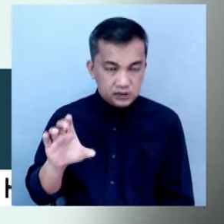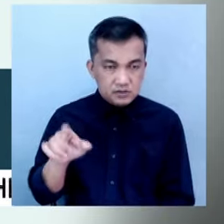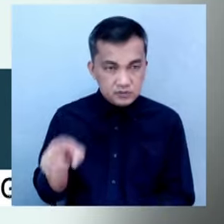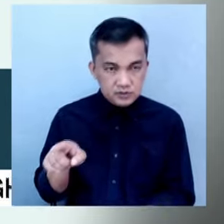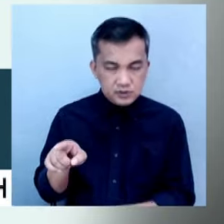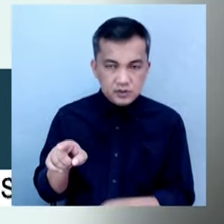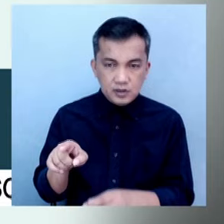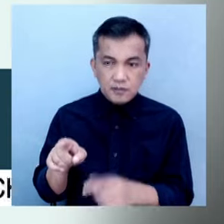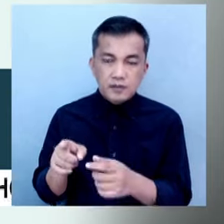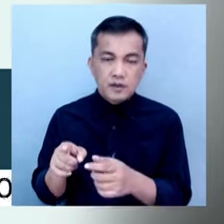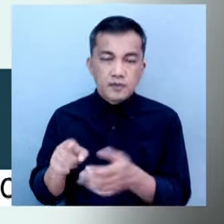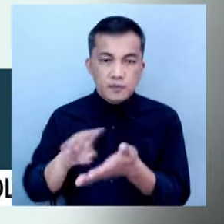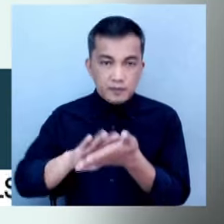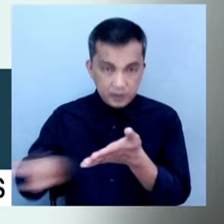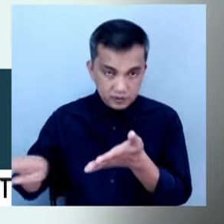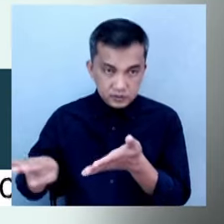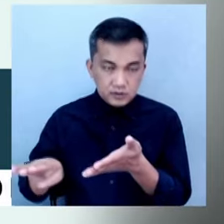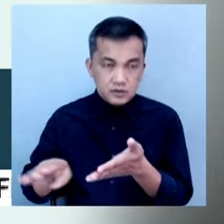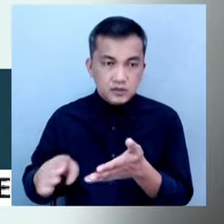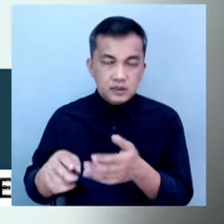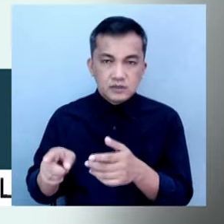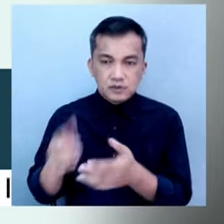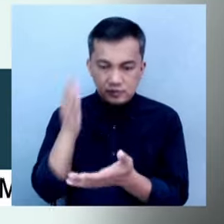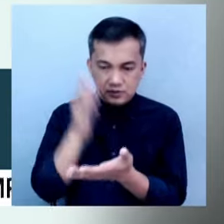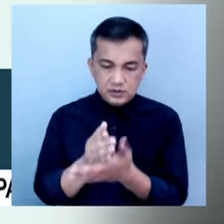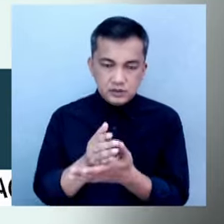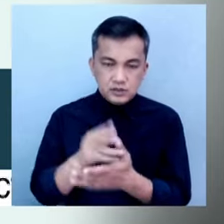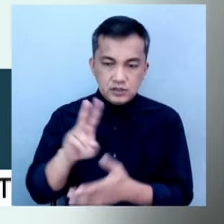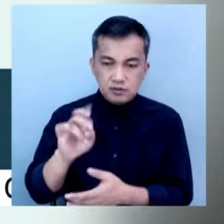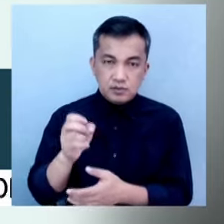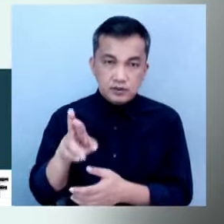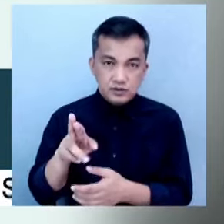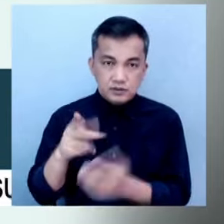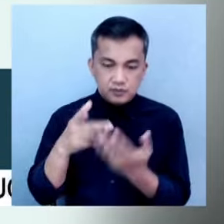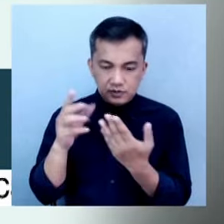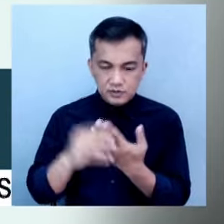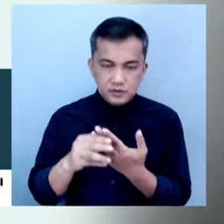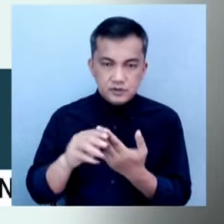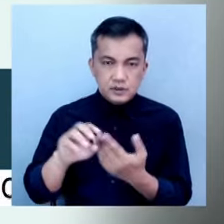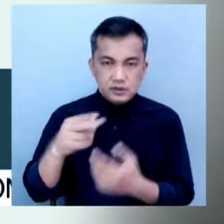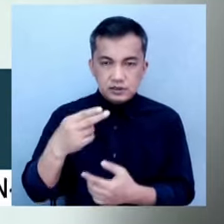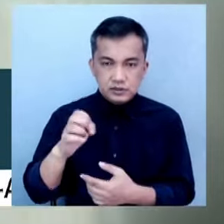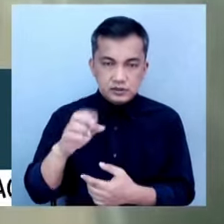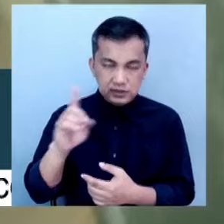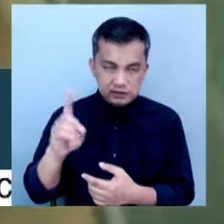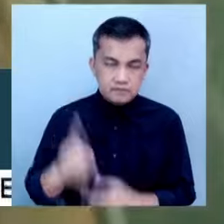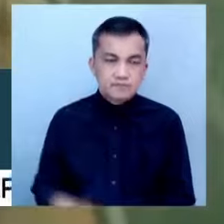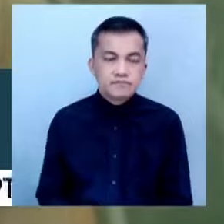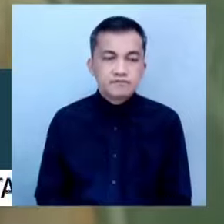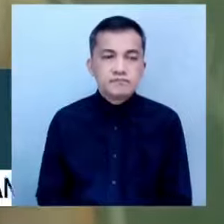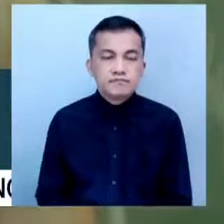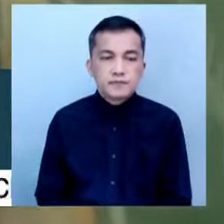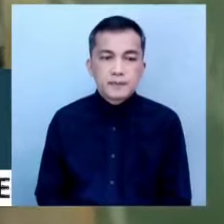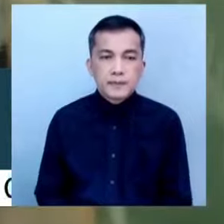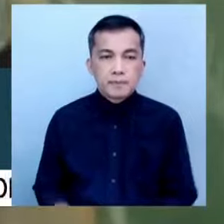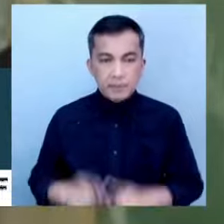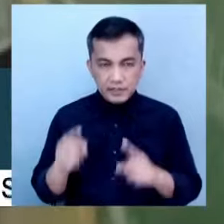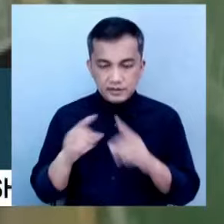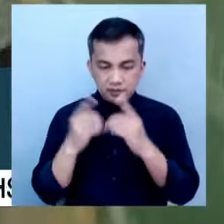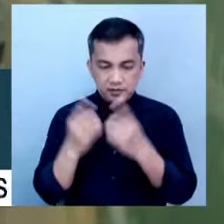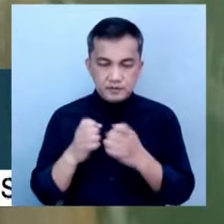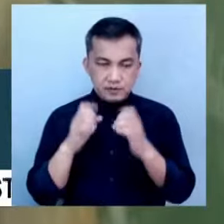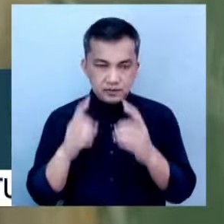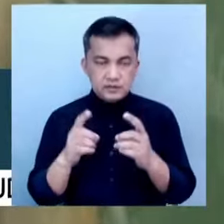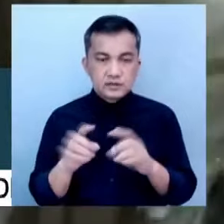displaced following the discontinuation of the voucher program in higher education institutions. But the DepEd assures